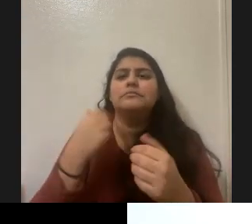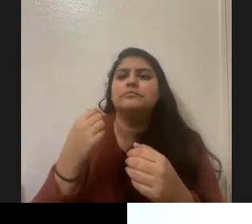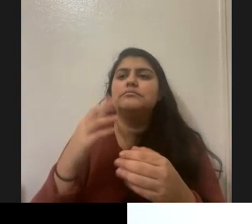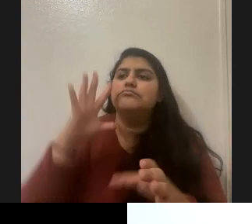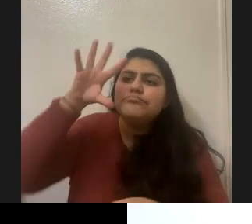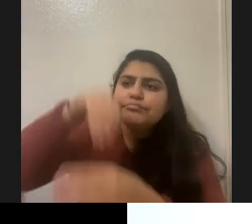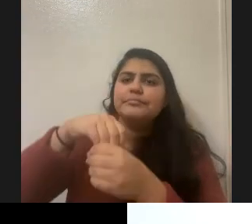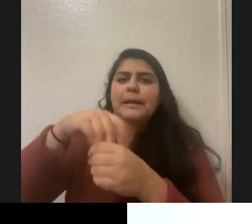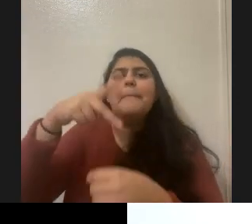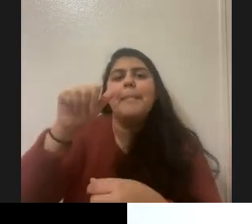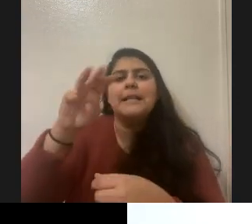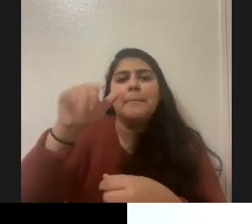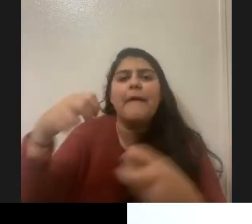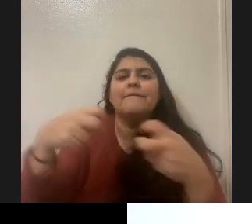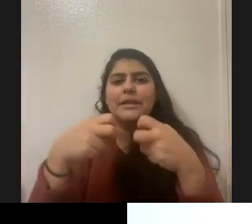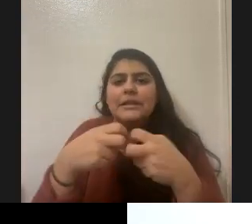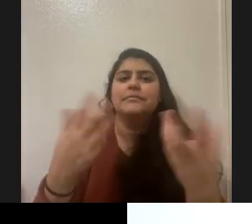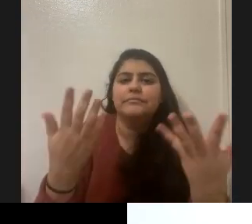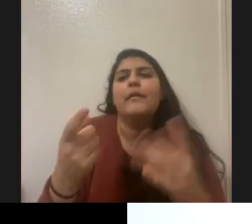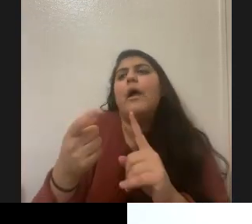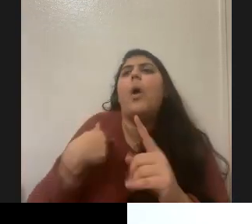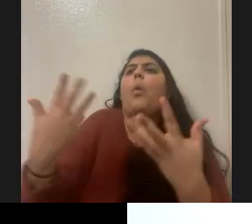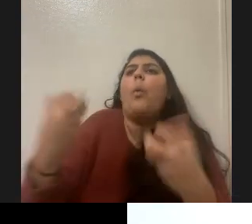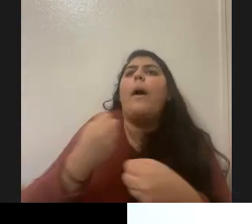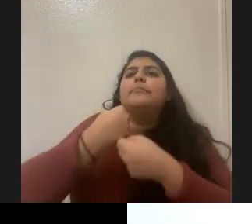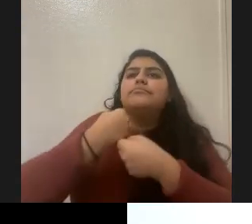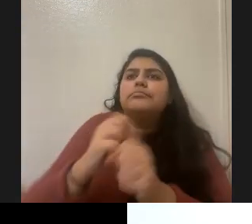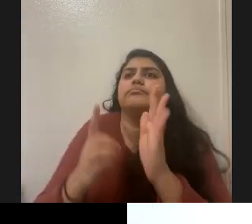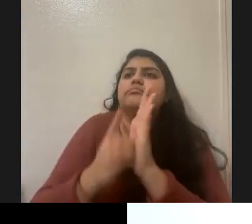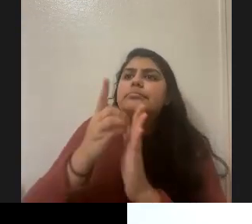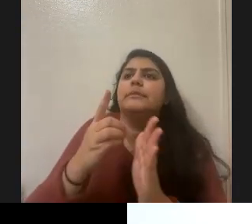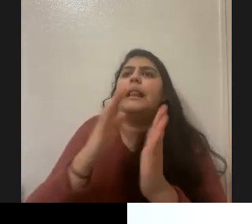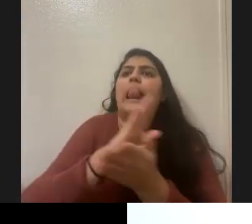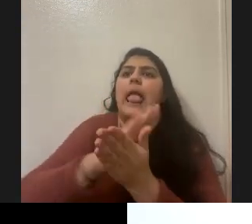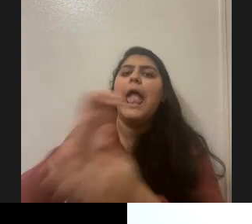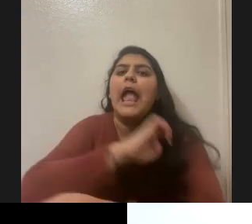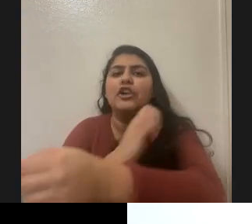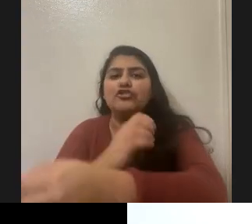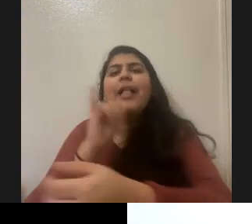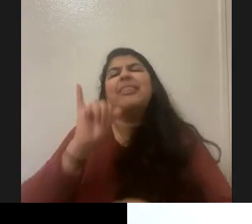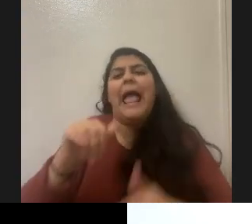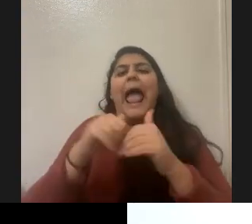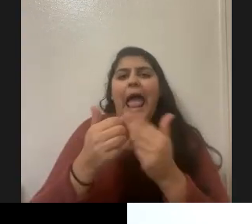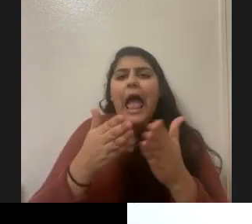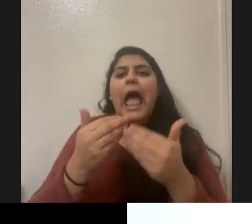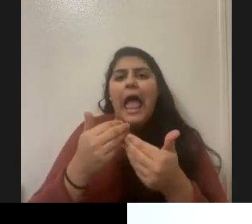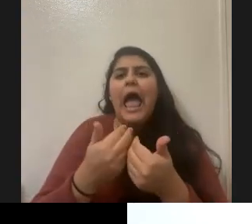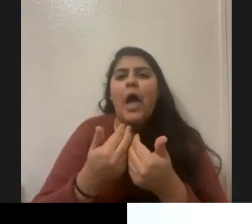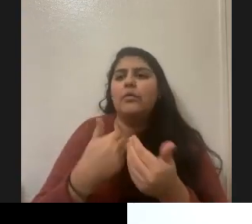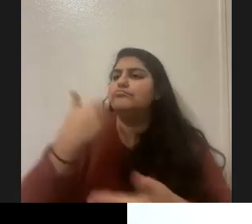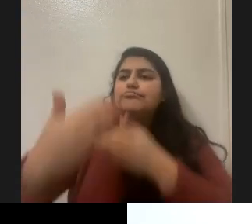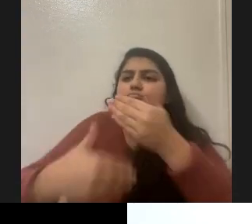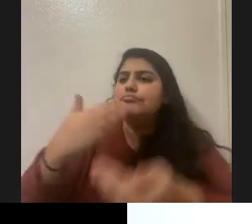from that angle of, oh, I want to make some, develop clean energy. And so it sort of led to that path of, oh, well, I got to learn plasma physics